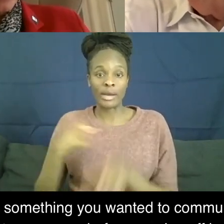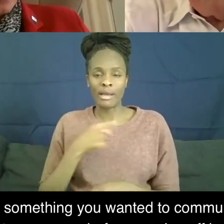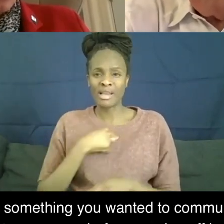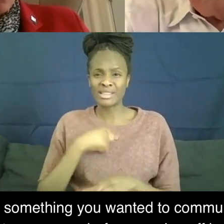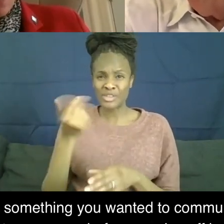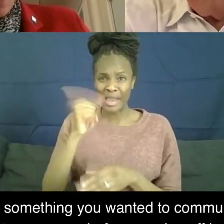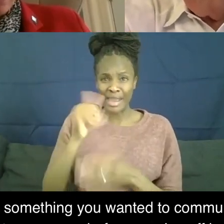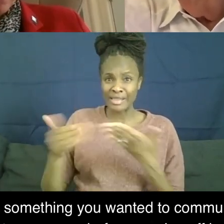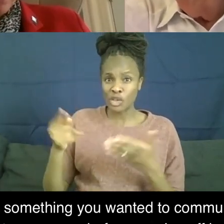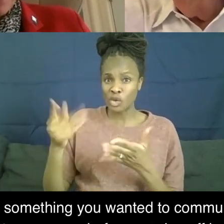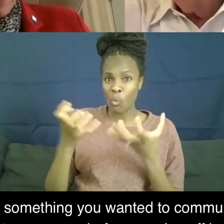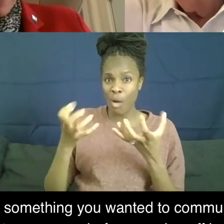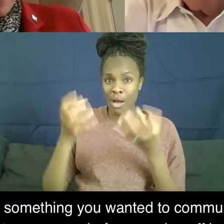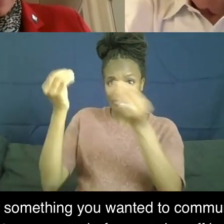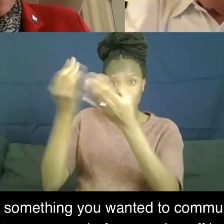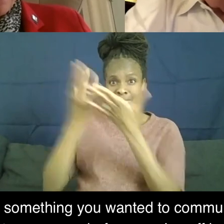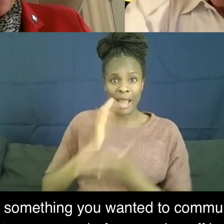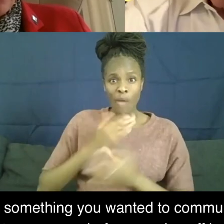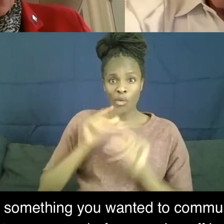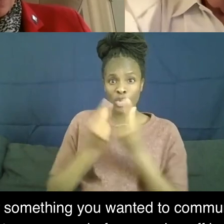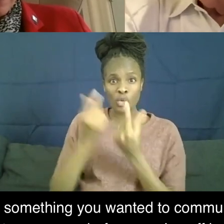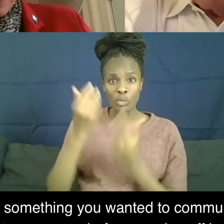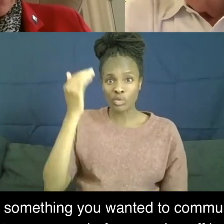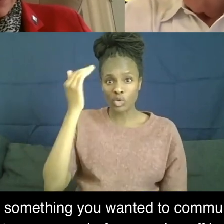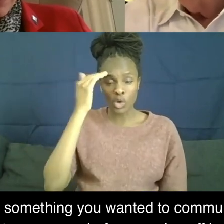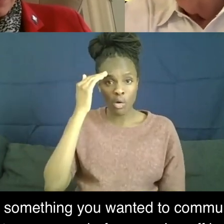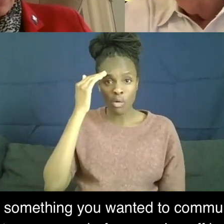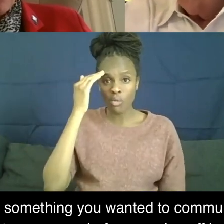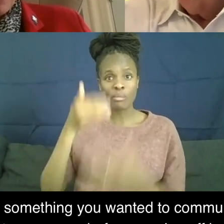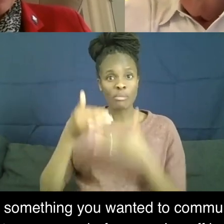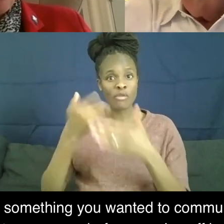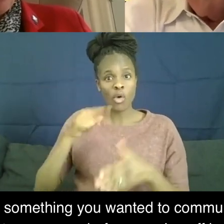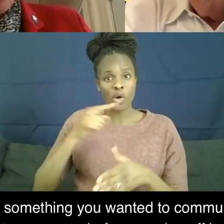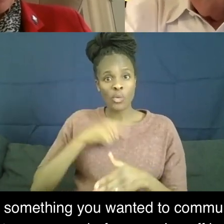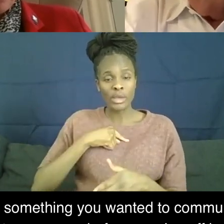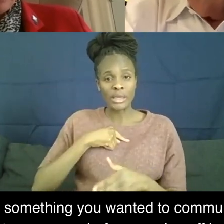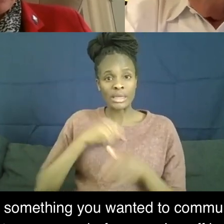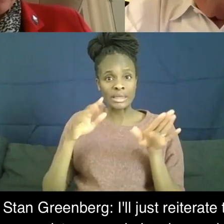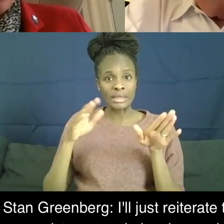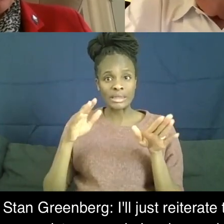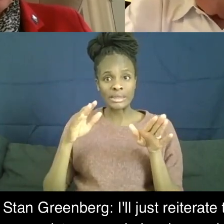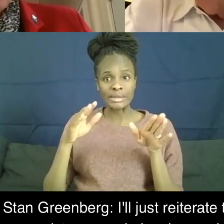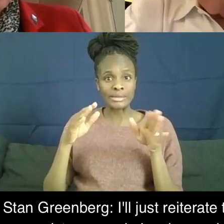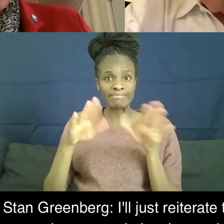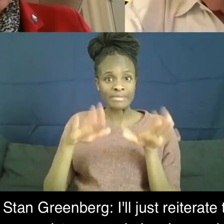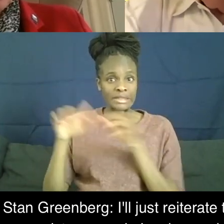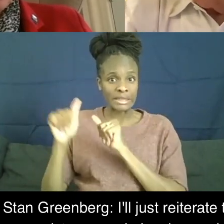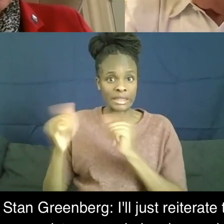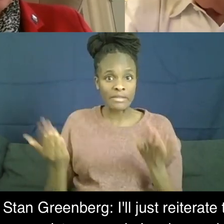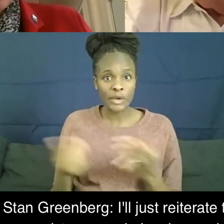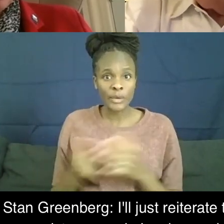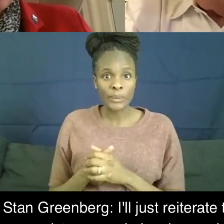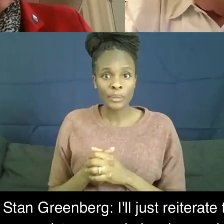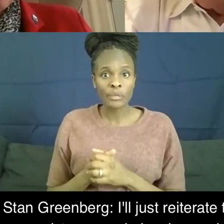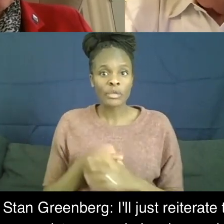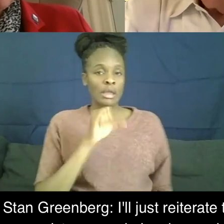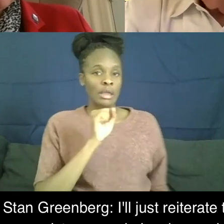communicate to our group, um, before, uh, we sign off here? Uh, the, um,